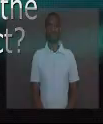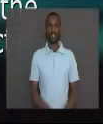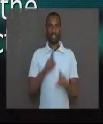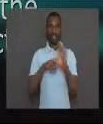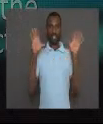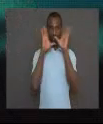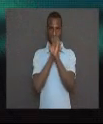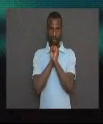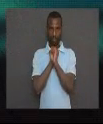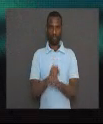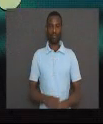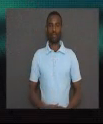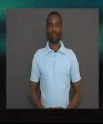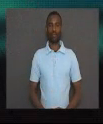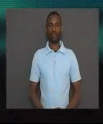Time's up.